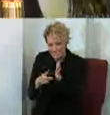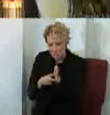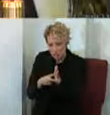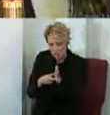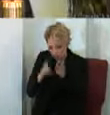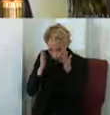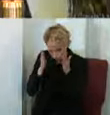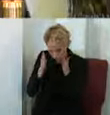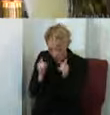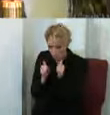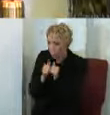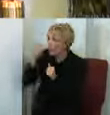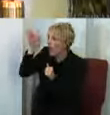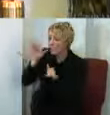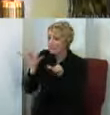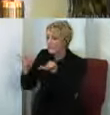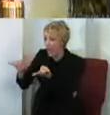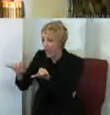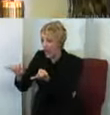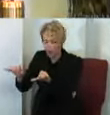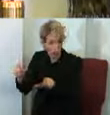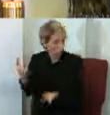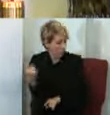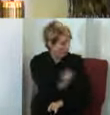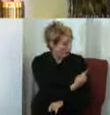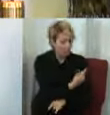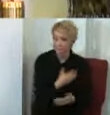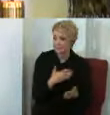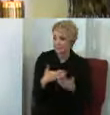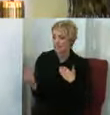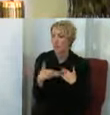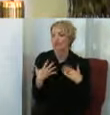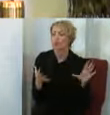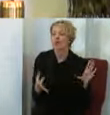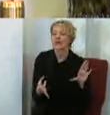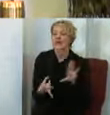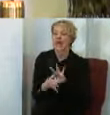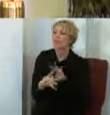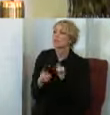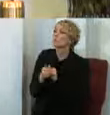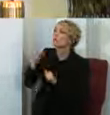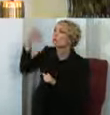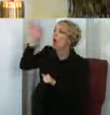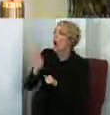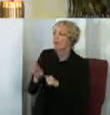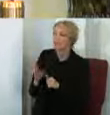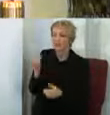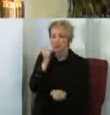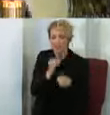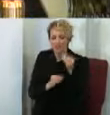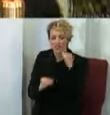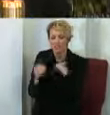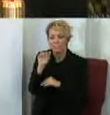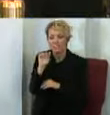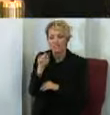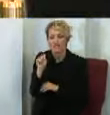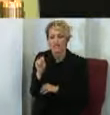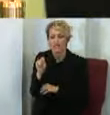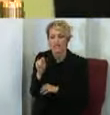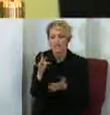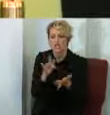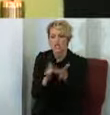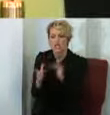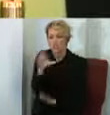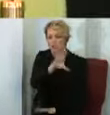or come forward. We are all keeping this feast with the one who gave it to us, Jesus the Christ, God our Creator, Holy